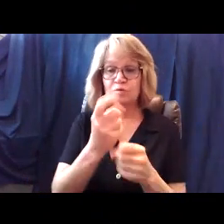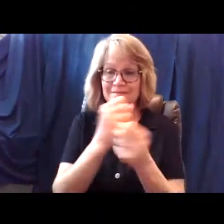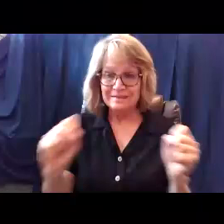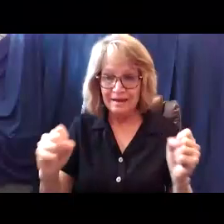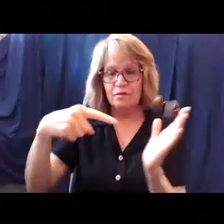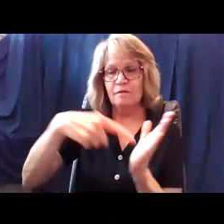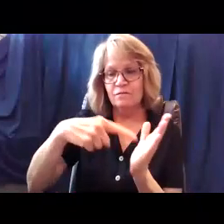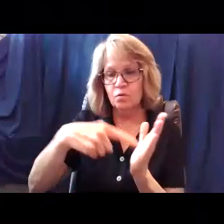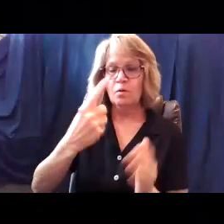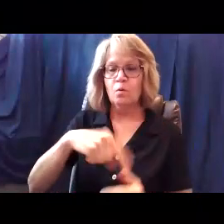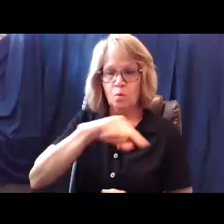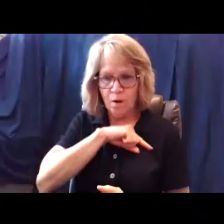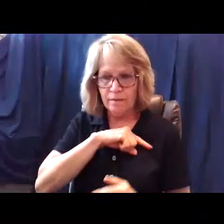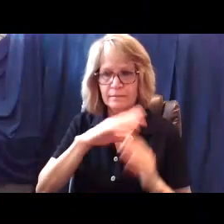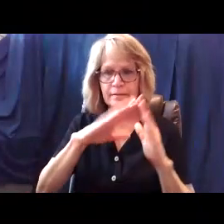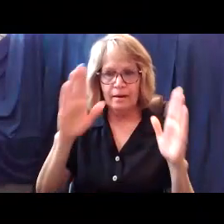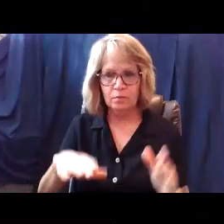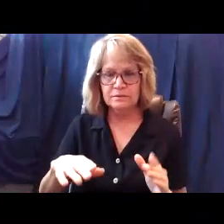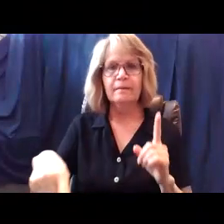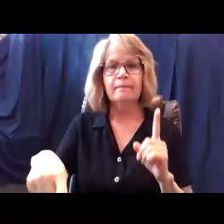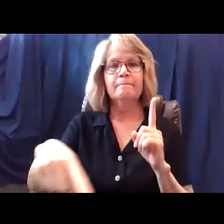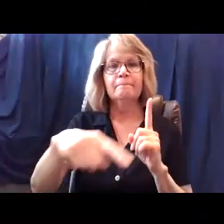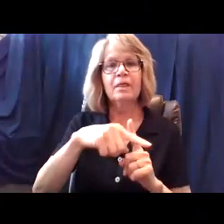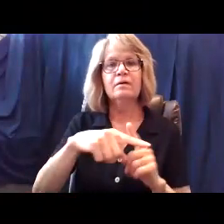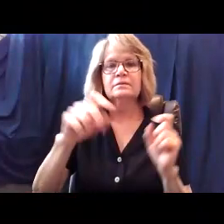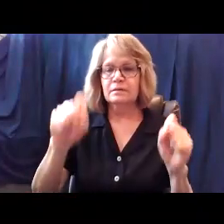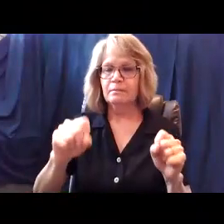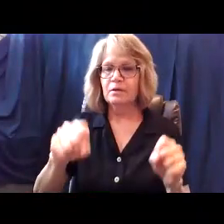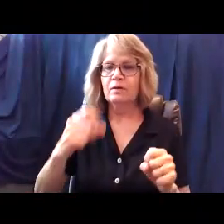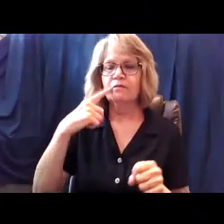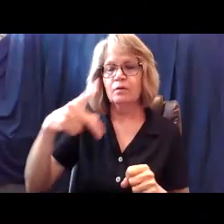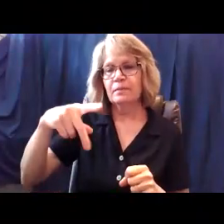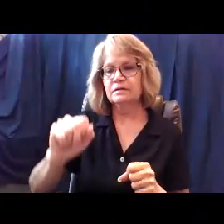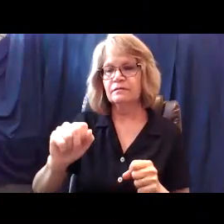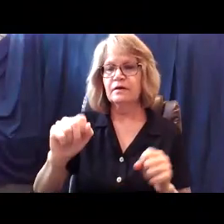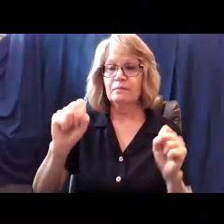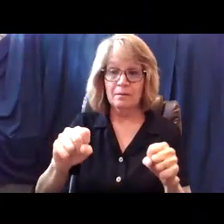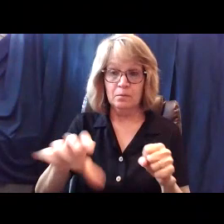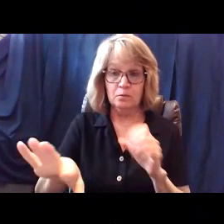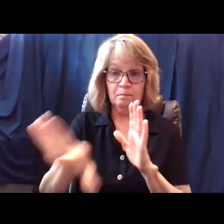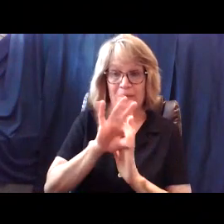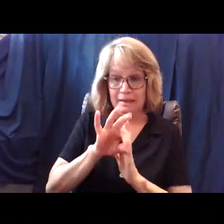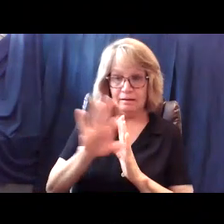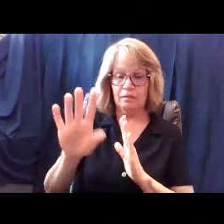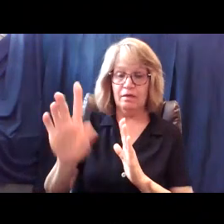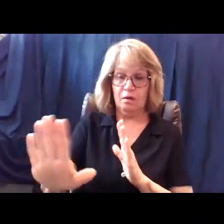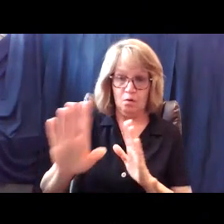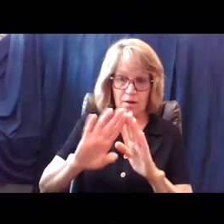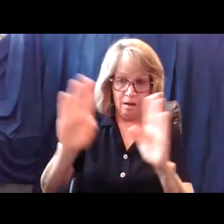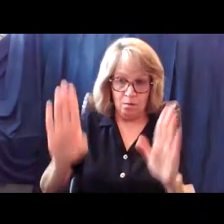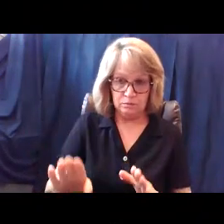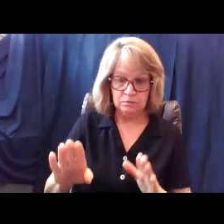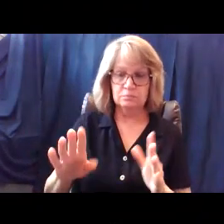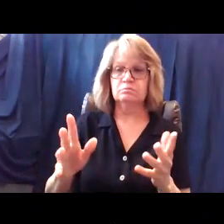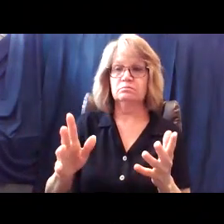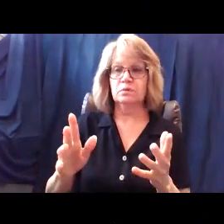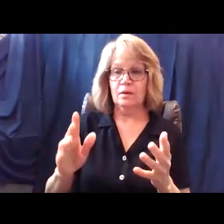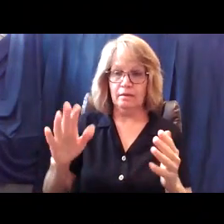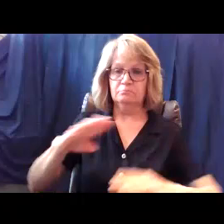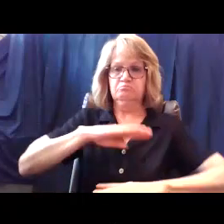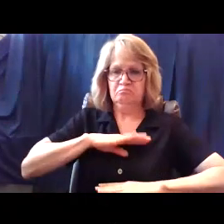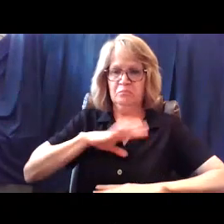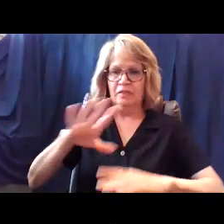and quality housing, as well as the ability for Pennsylvanians to be able to choose their housing that meets their needs free